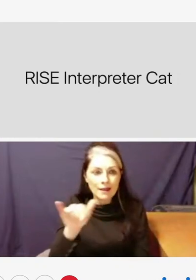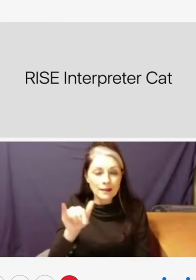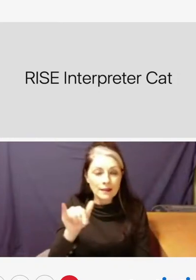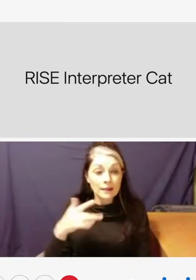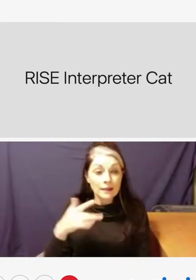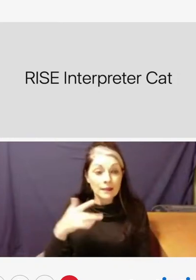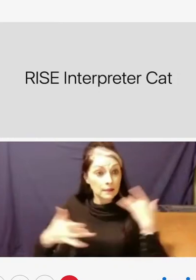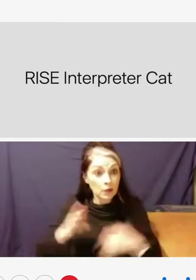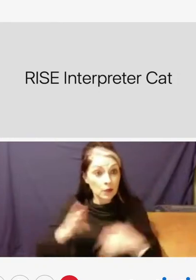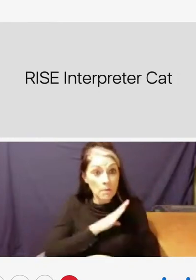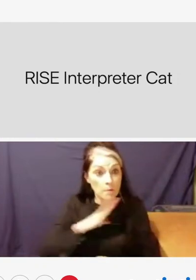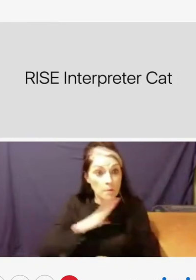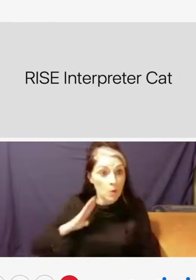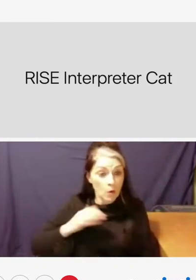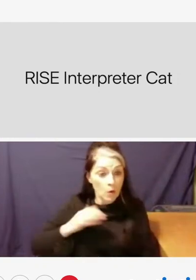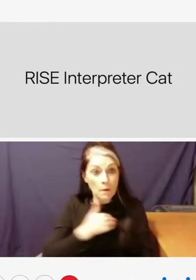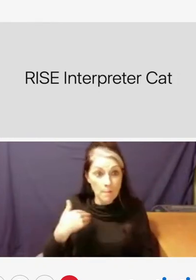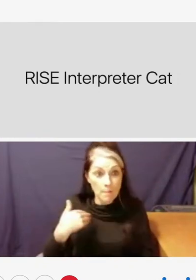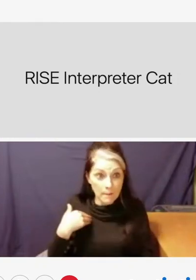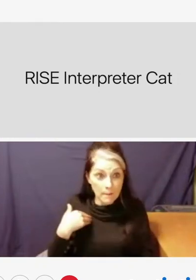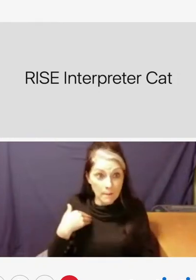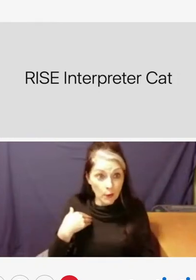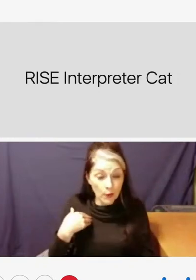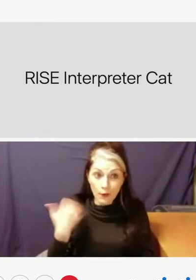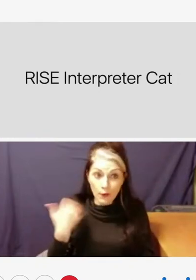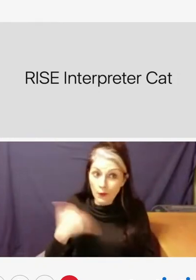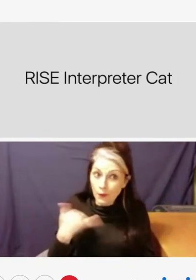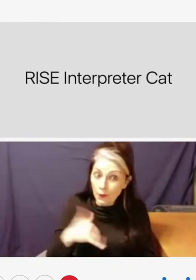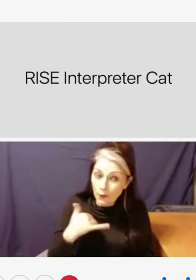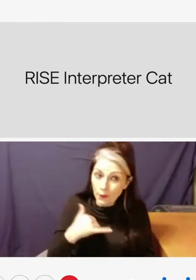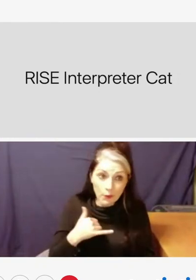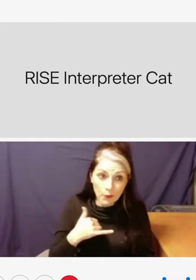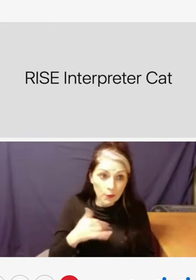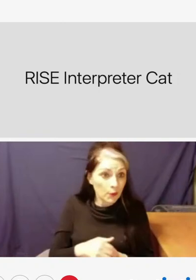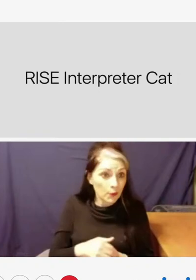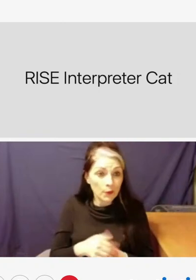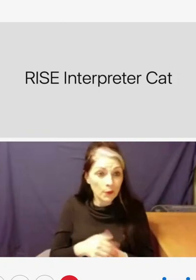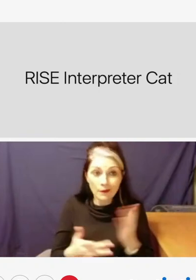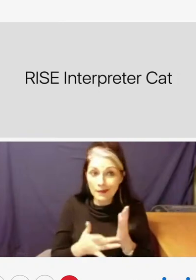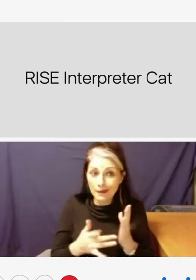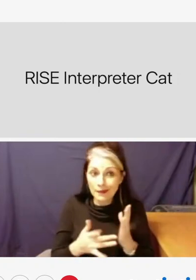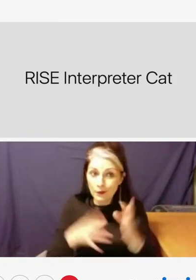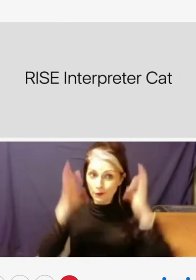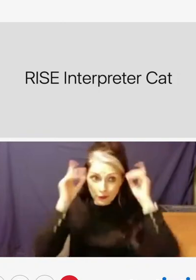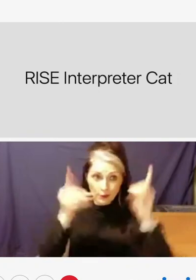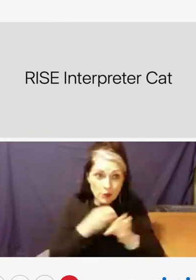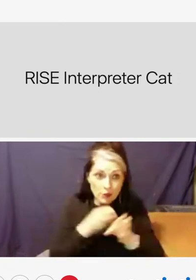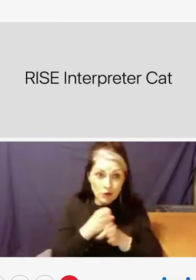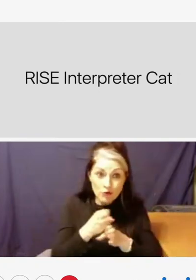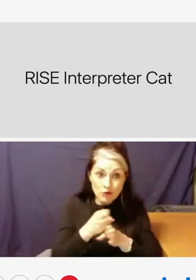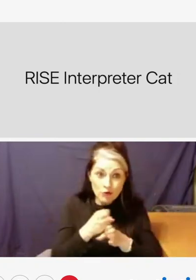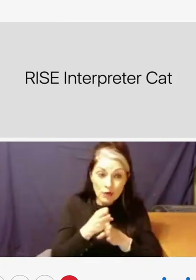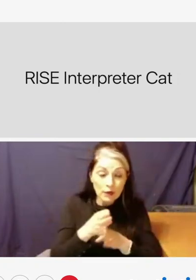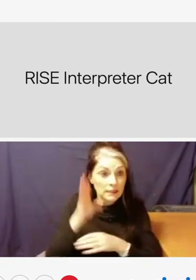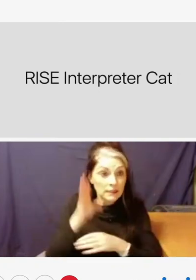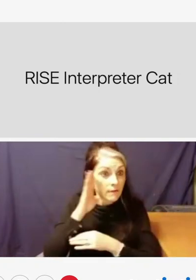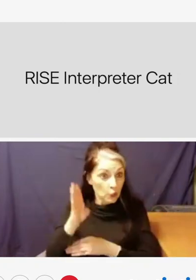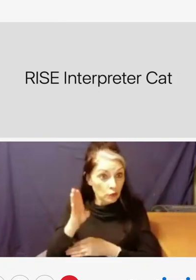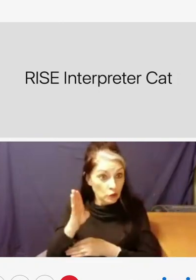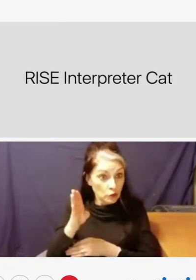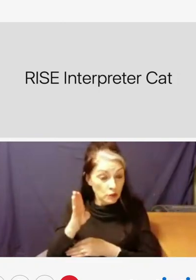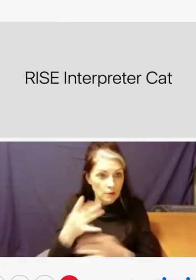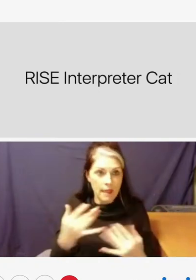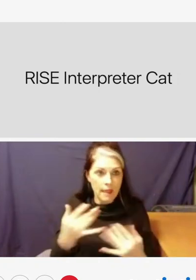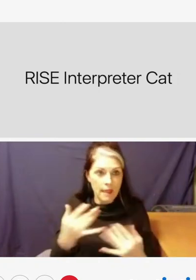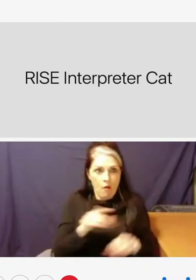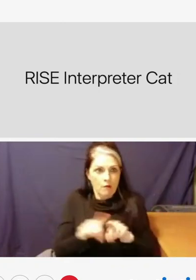De near to their heart because Career Technical education is not only the future but it is the now and so I'm really excited about